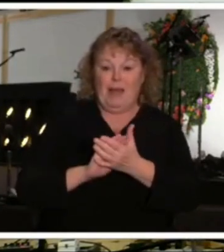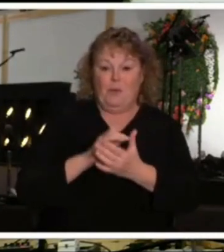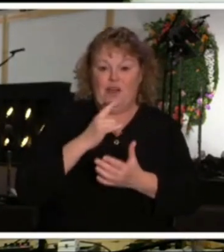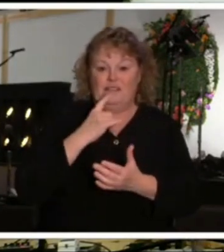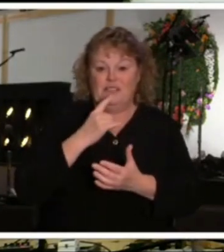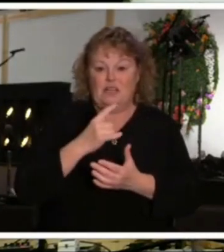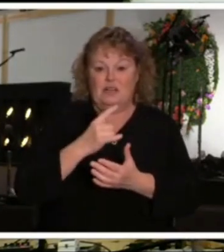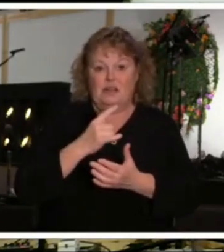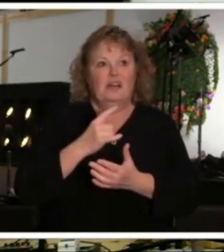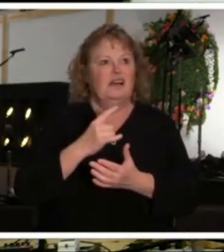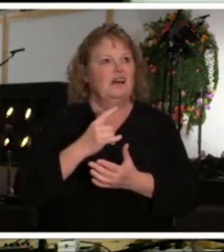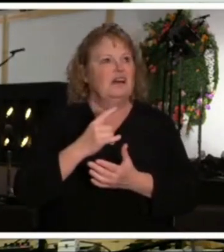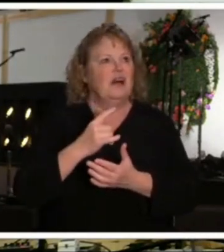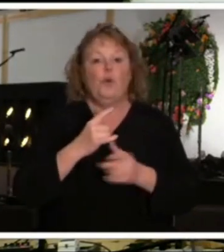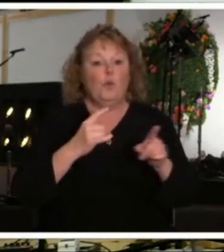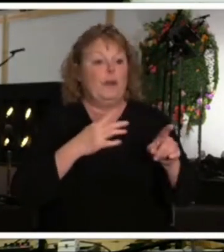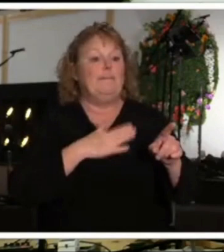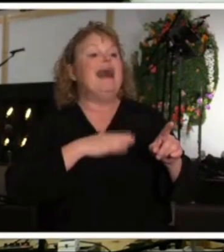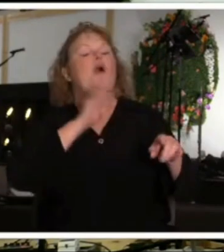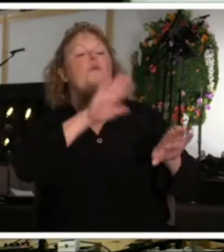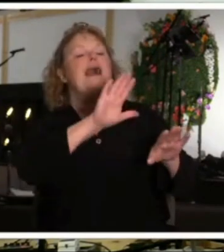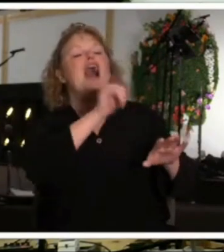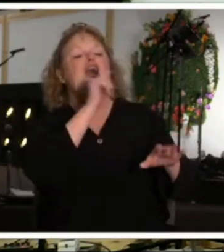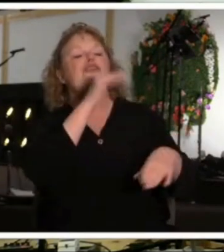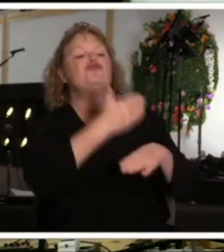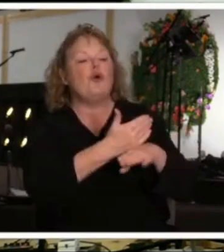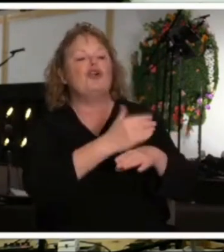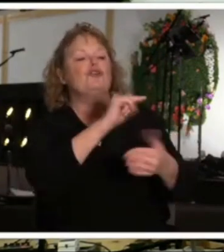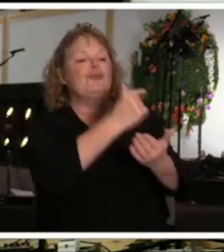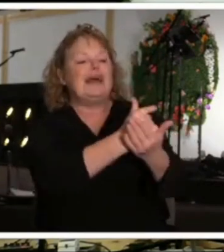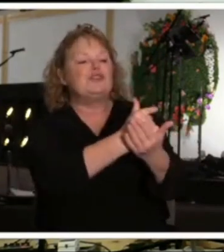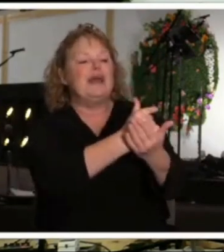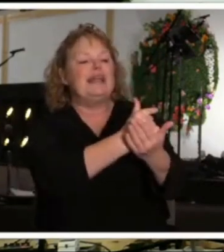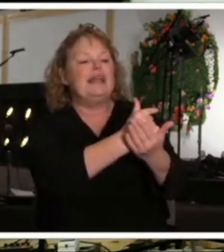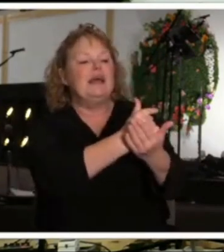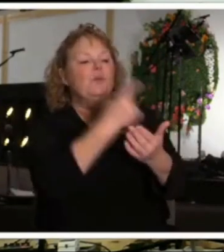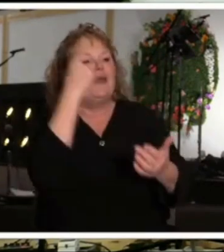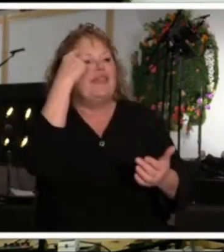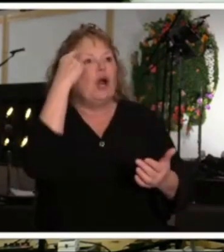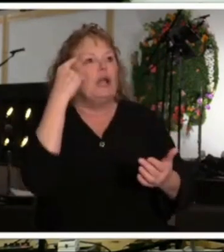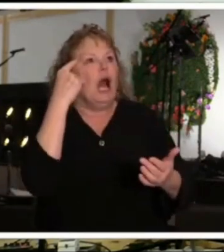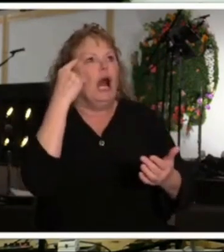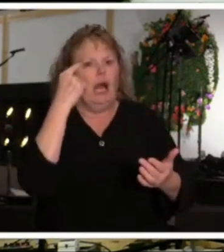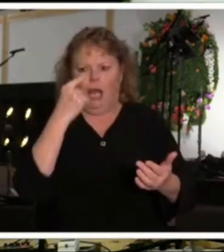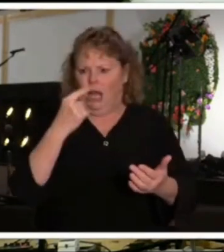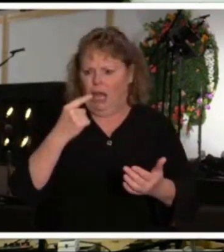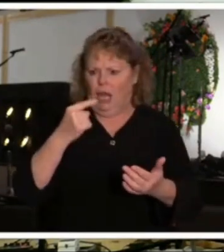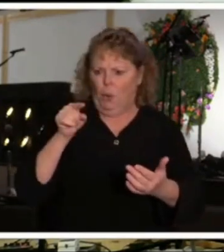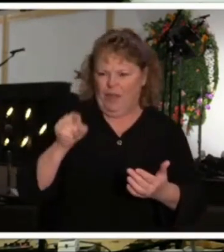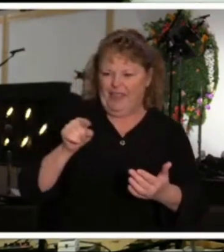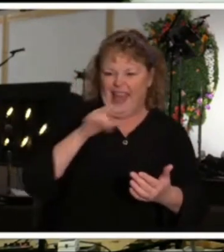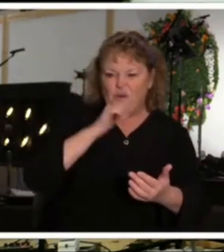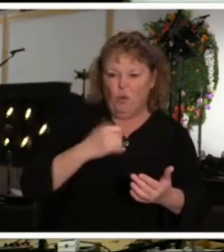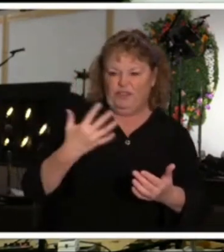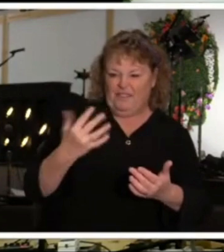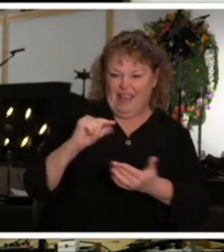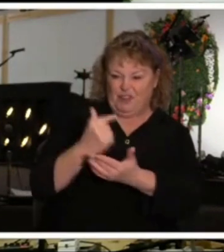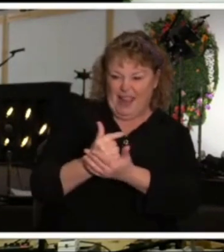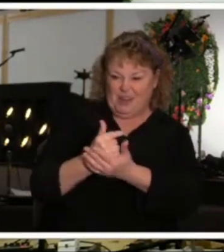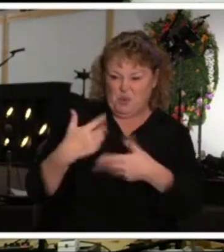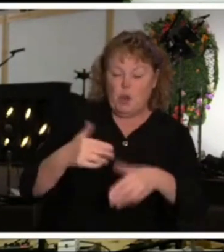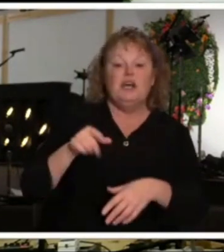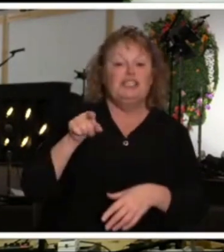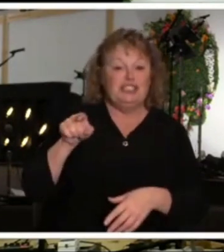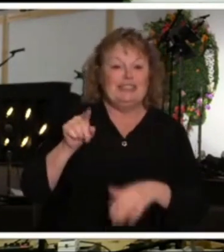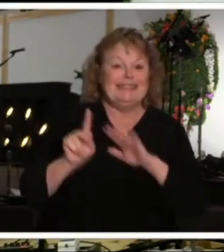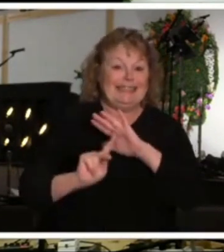We're going to be back here. Oh, my goodness. We're coming back. And all the people we know, they're gone. So Victoria's in kindergarten, and we